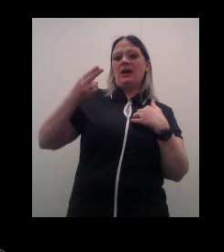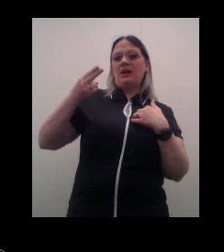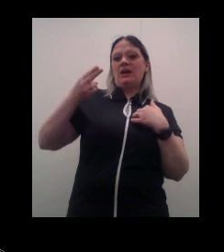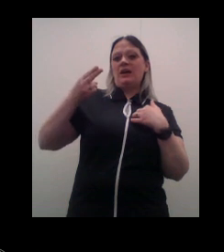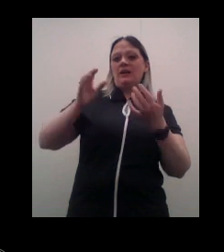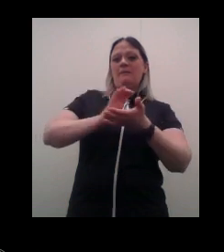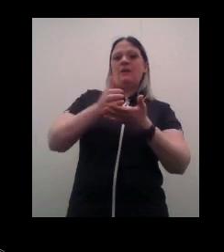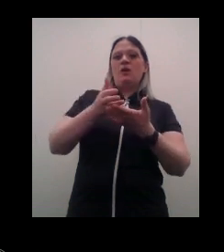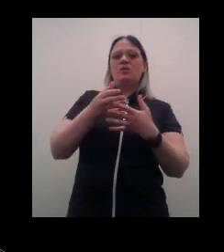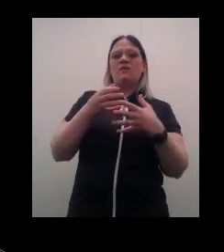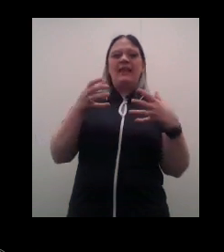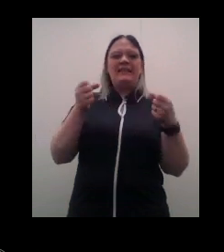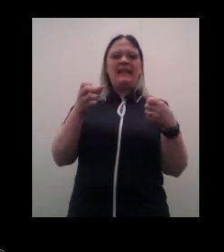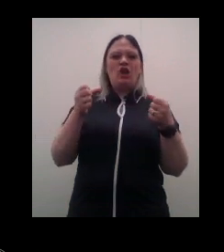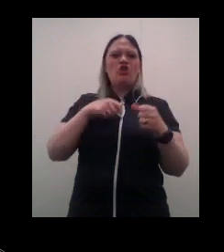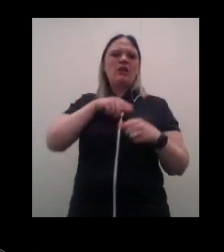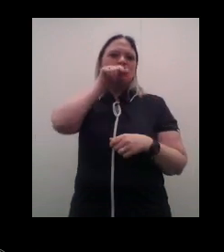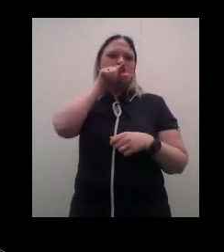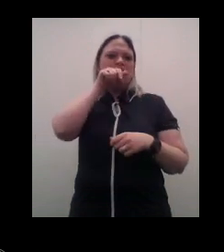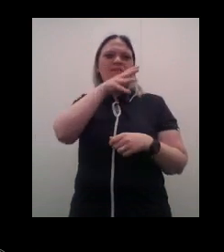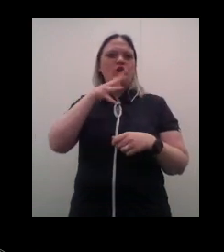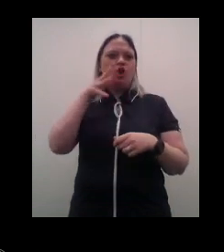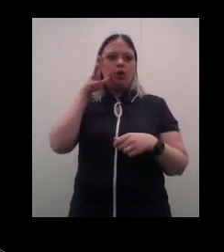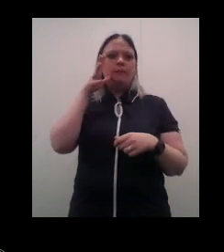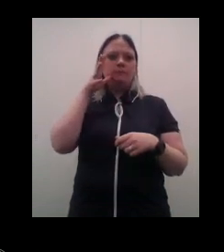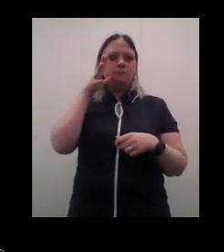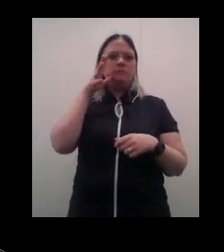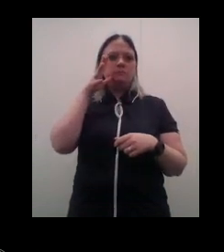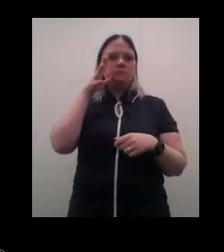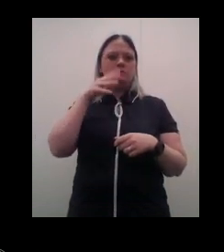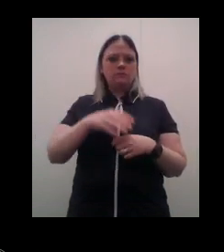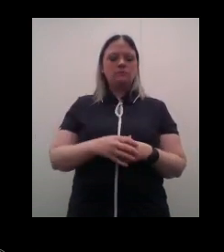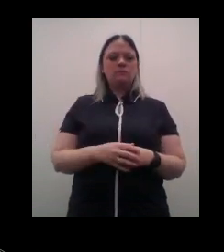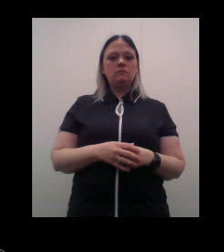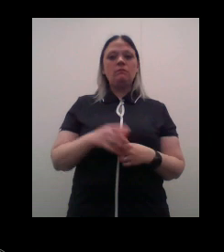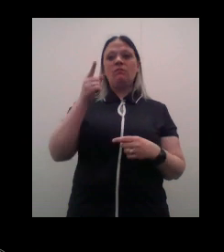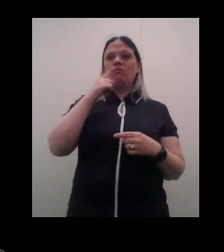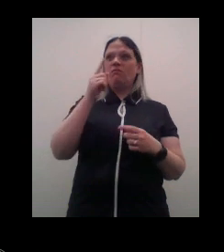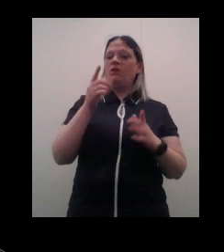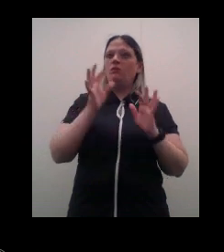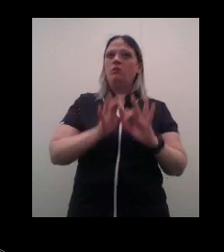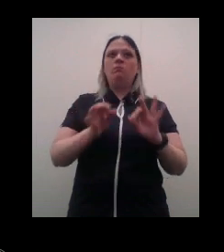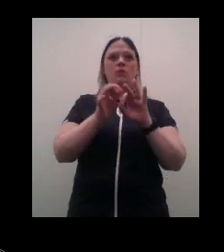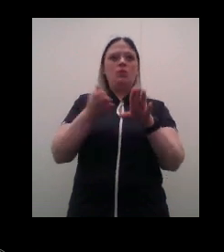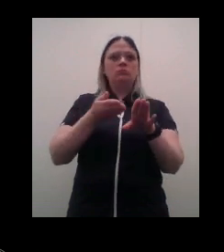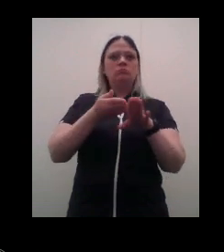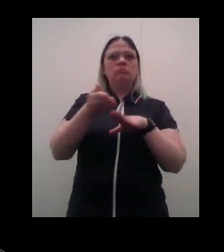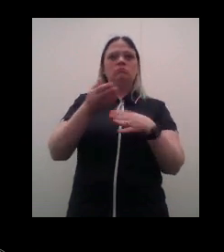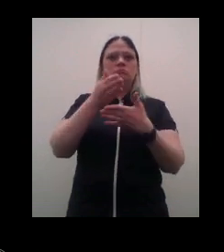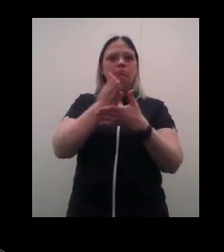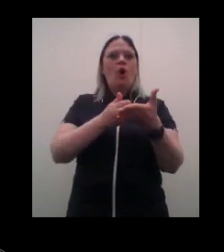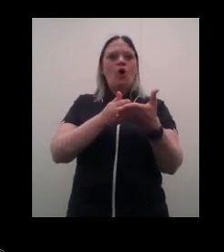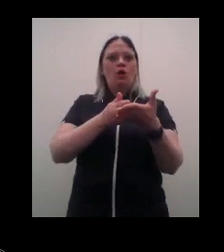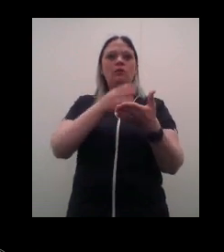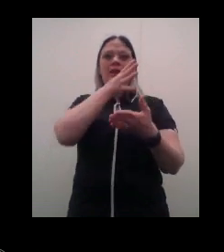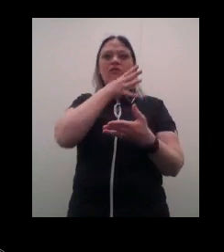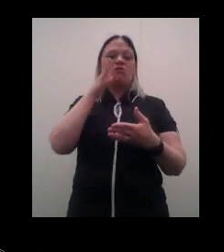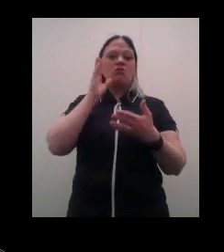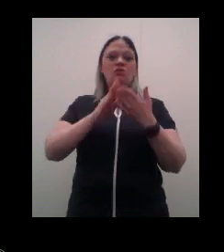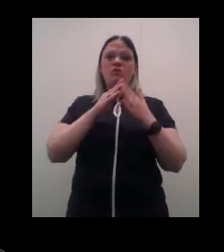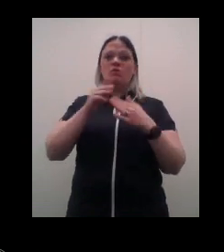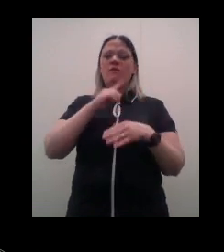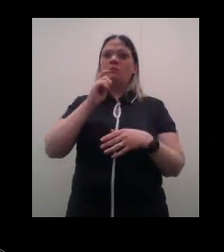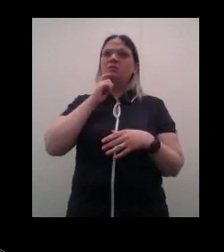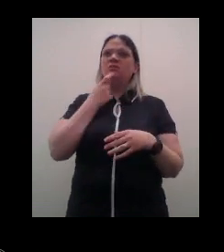chicken farms. So we want people to understand that a good important aspect of our economy is our agricultural community, and they have been tremendously